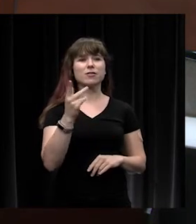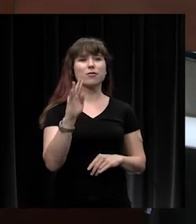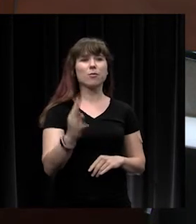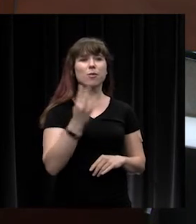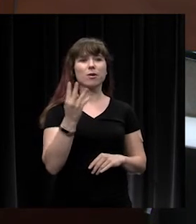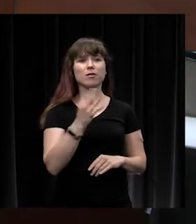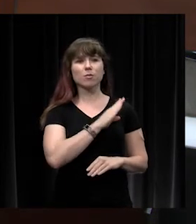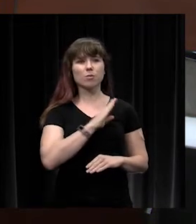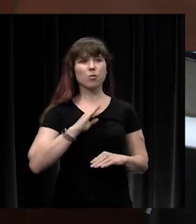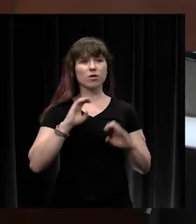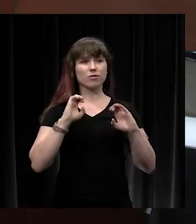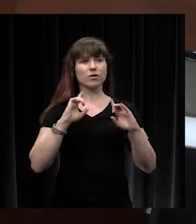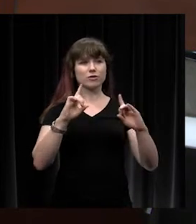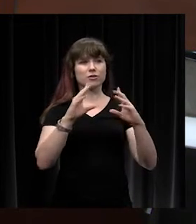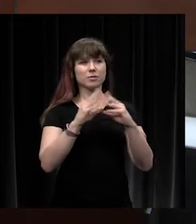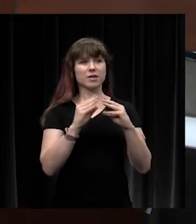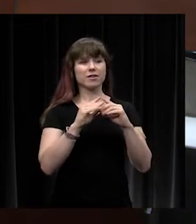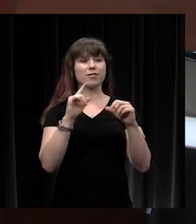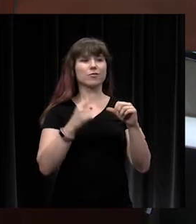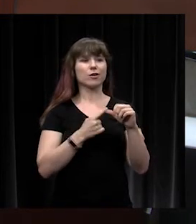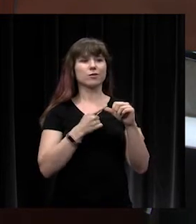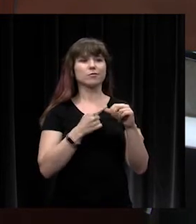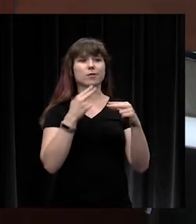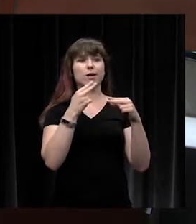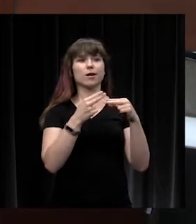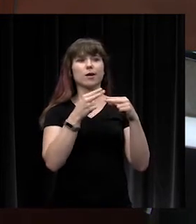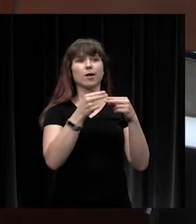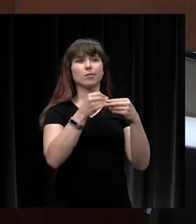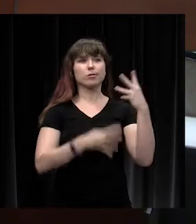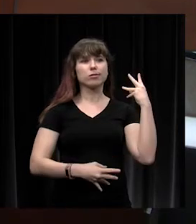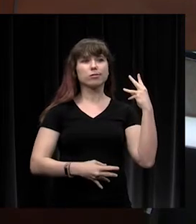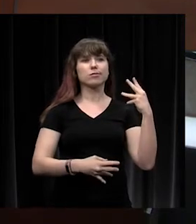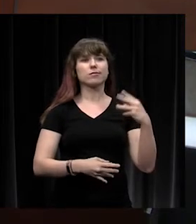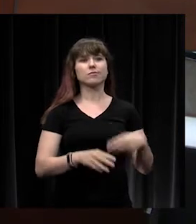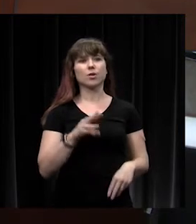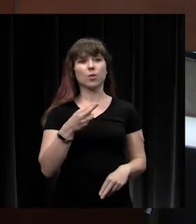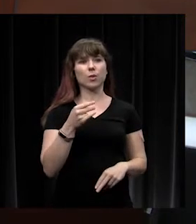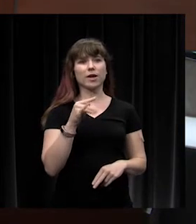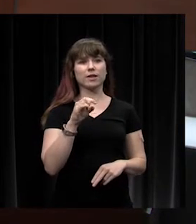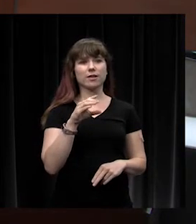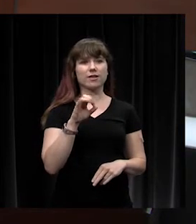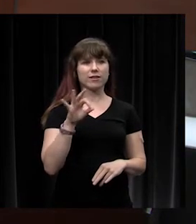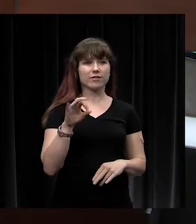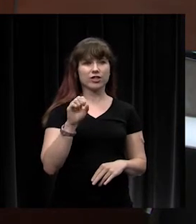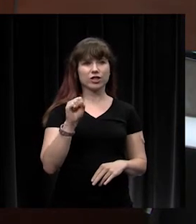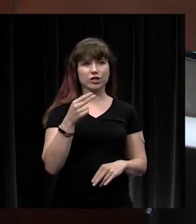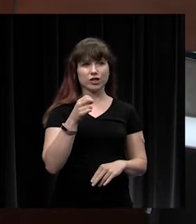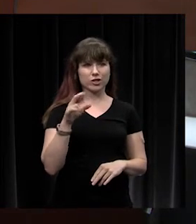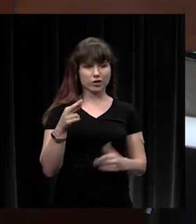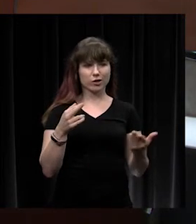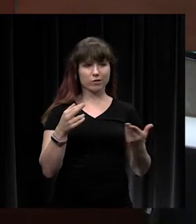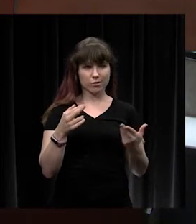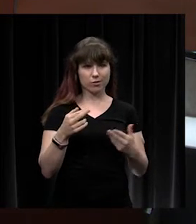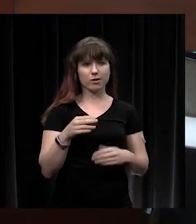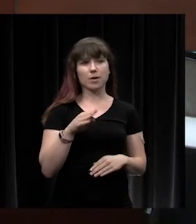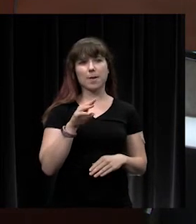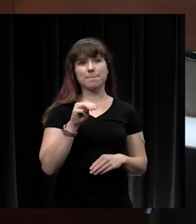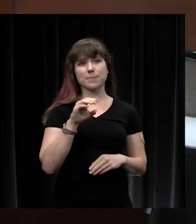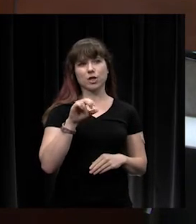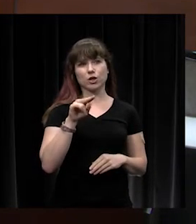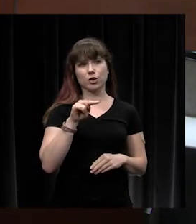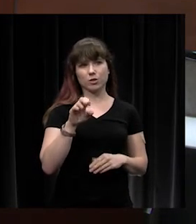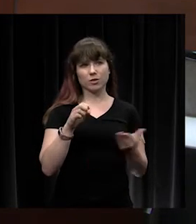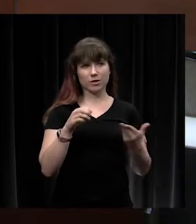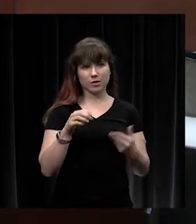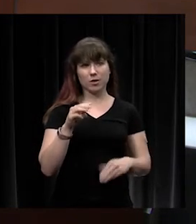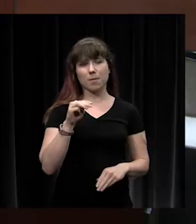all, well, let's do roll call for first. Mr. Wickliffe? Here. Mr. Shear? Here. Mr. Beveridge? Here. Mr. McCune? Here. Mrs.